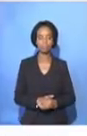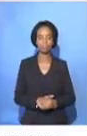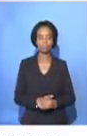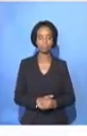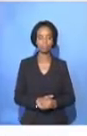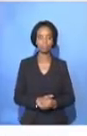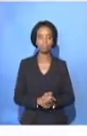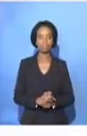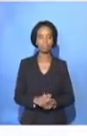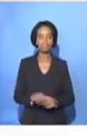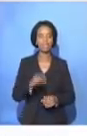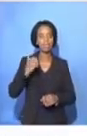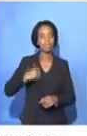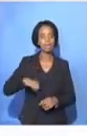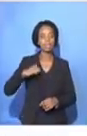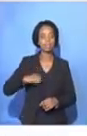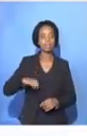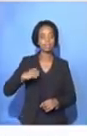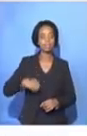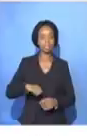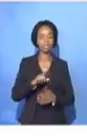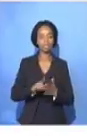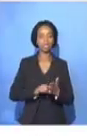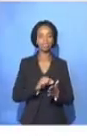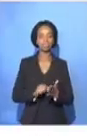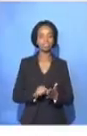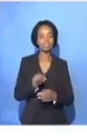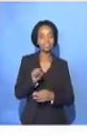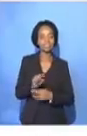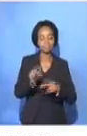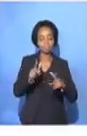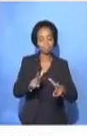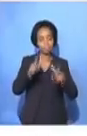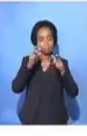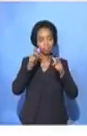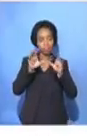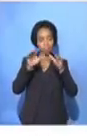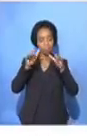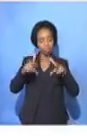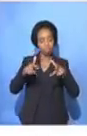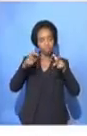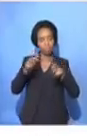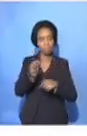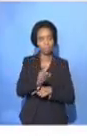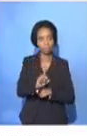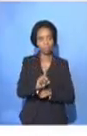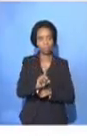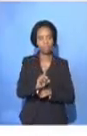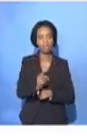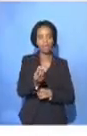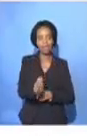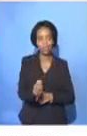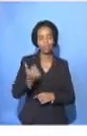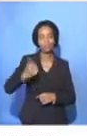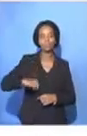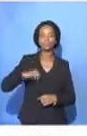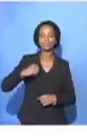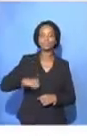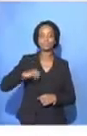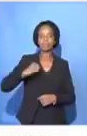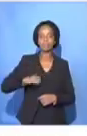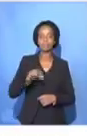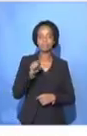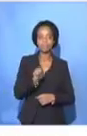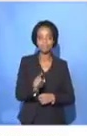Municipal by-elections. The mission observed that there were municipalities that were